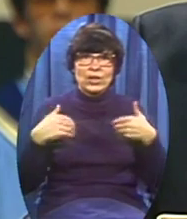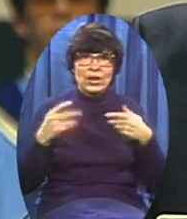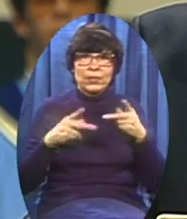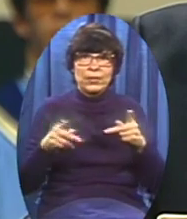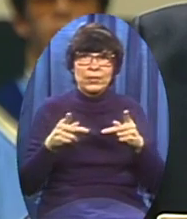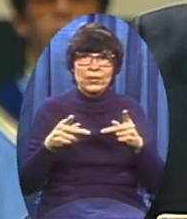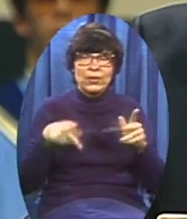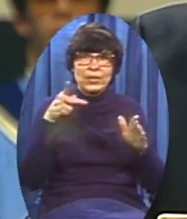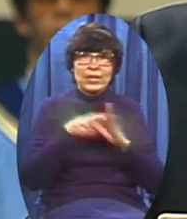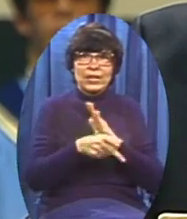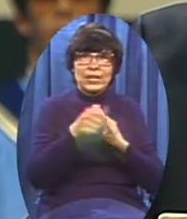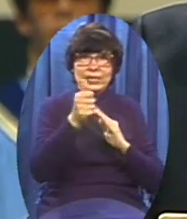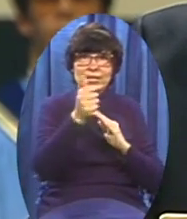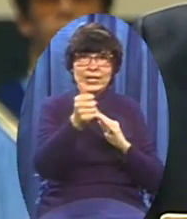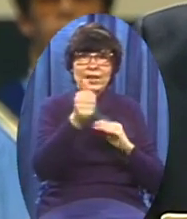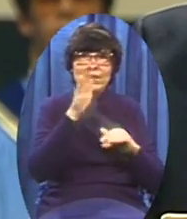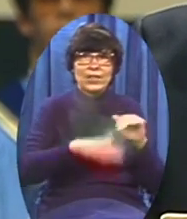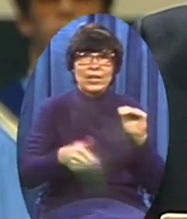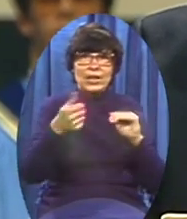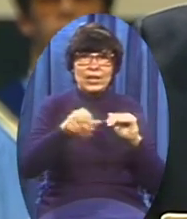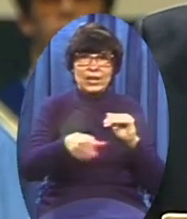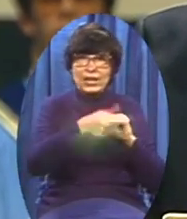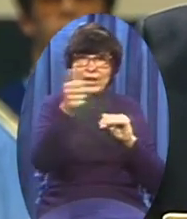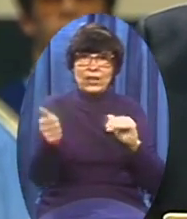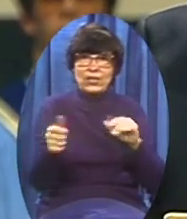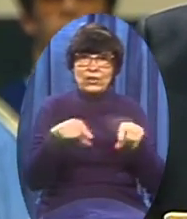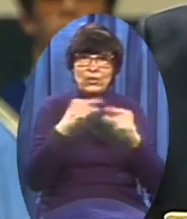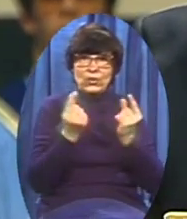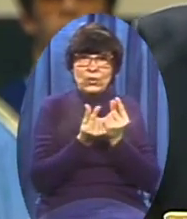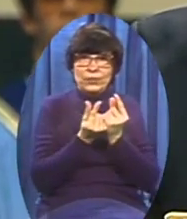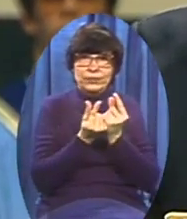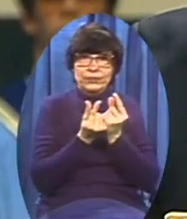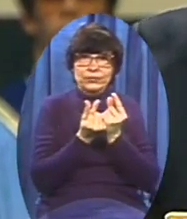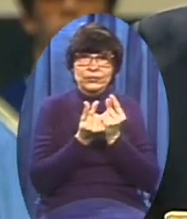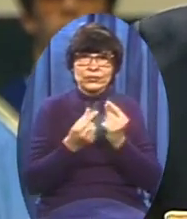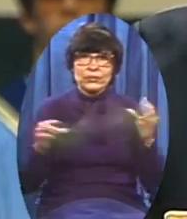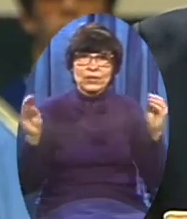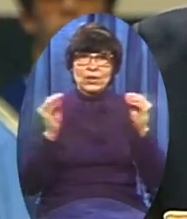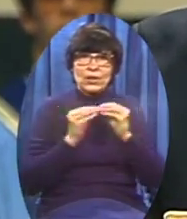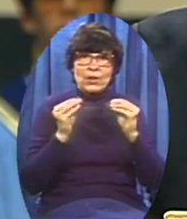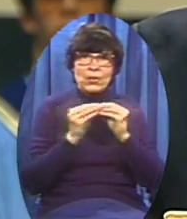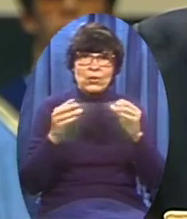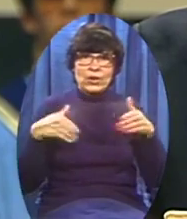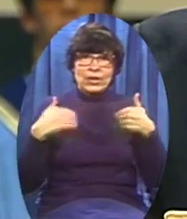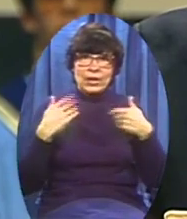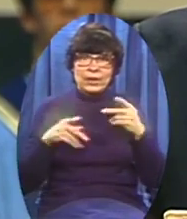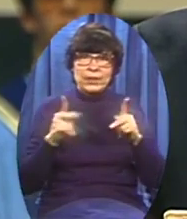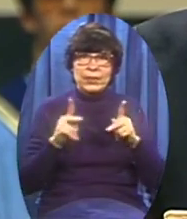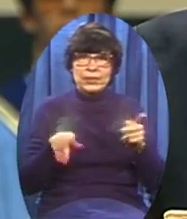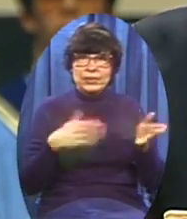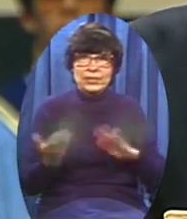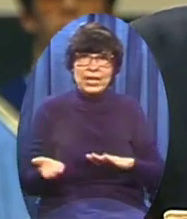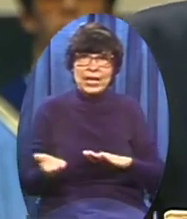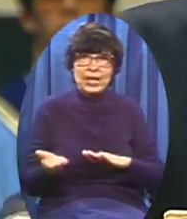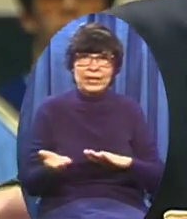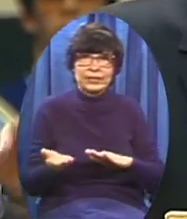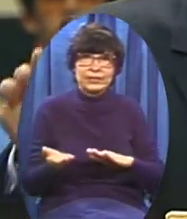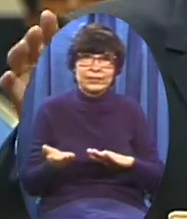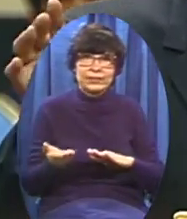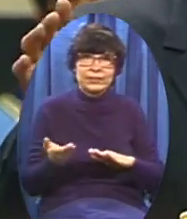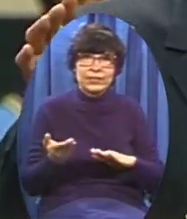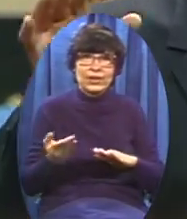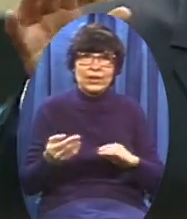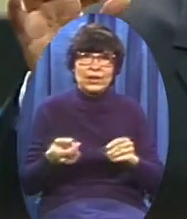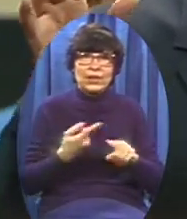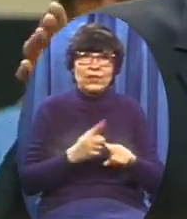suicide than any other group. There are more young people being killed in automobiles today than any other group. There are more young people dying from overdoses, I tell you, across this